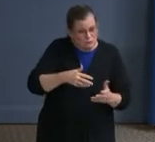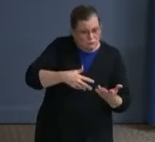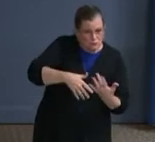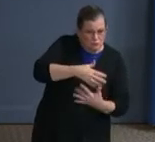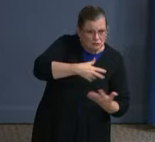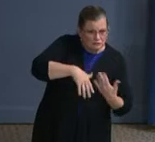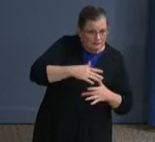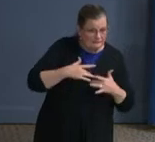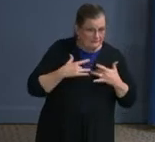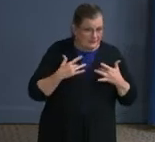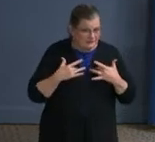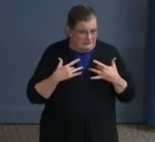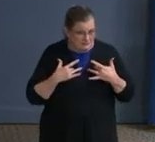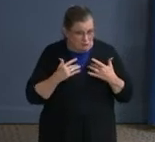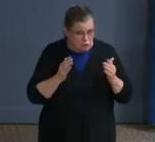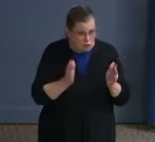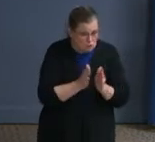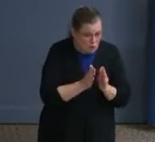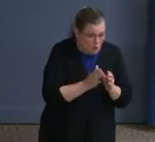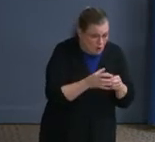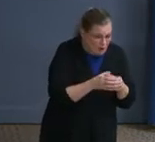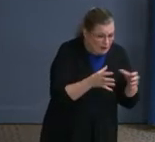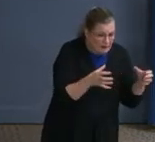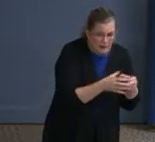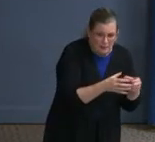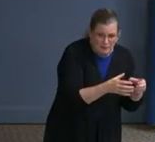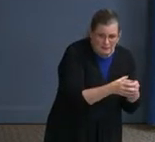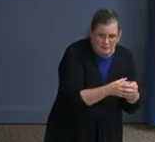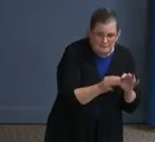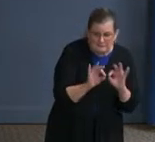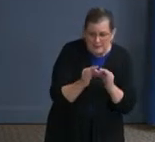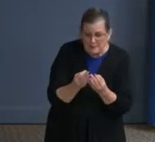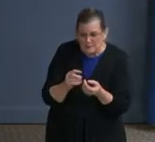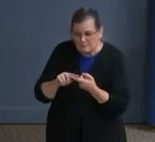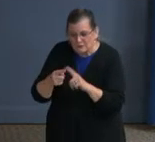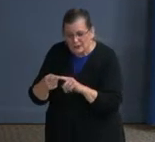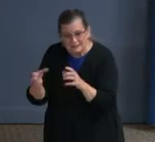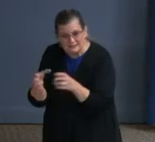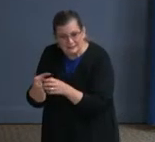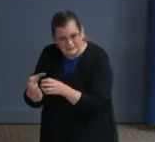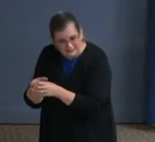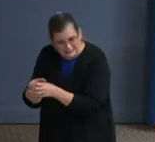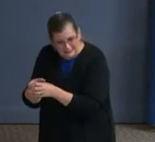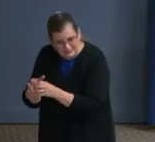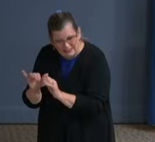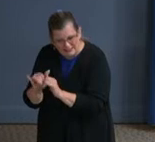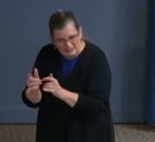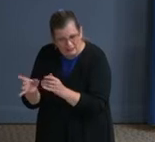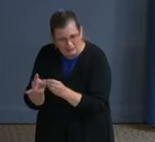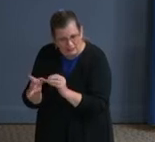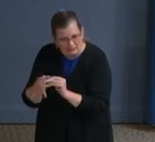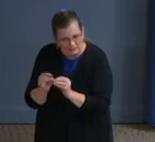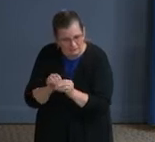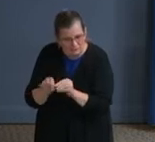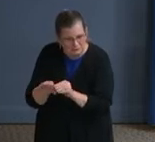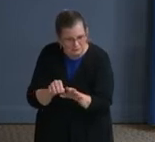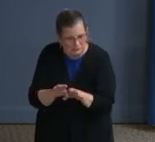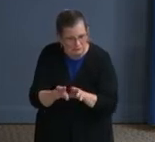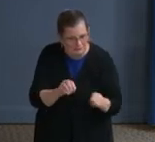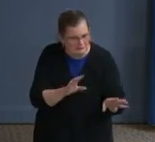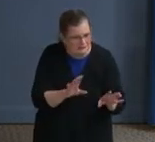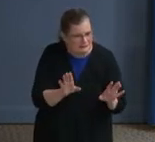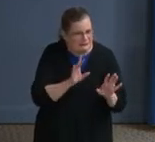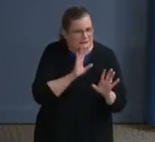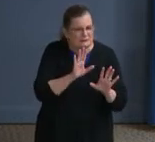includes small gatherings of family and friends. So again, we ask you to continue to